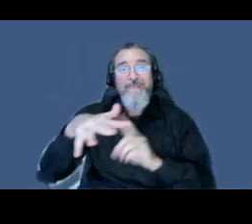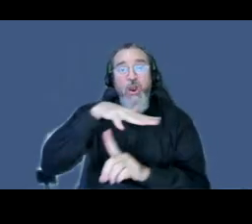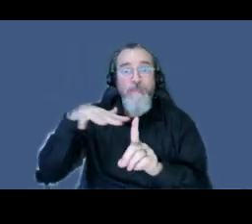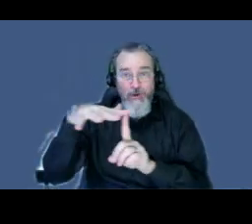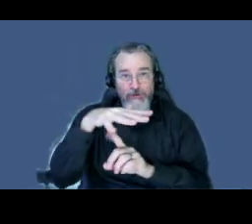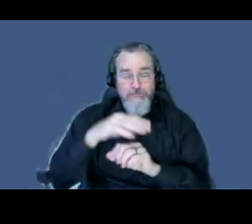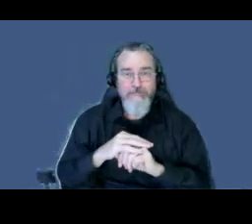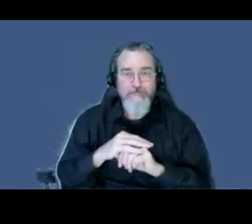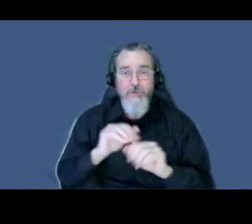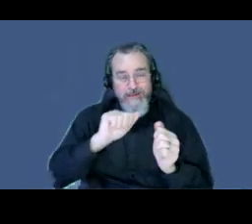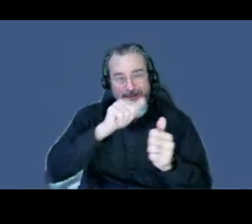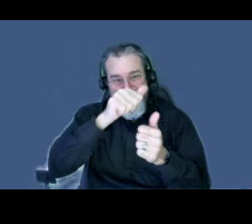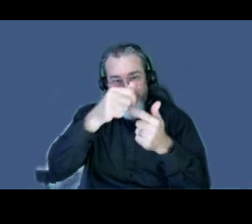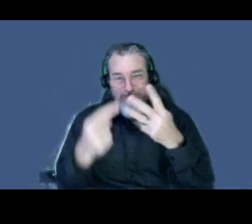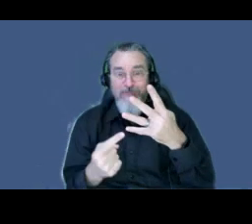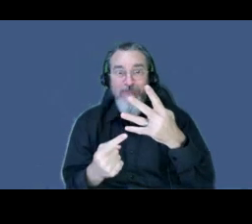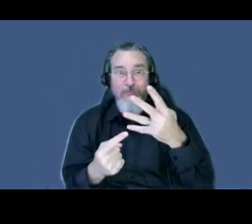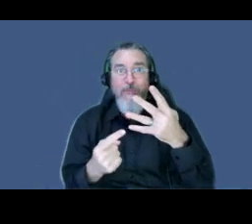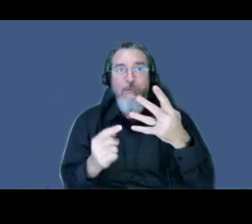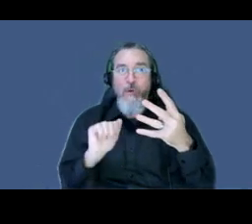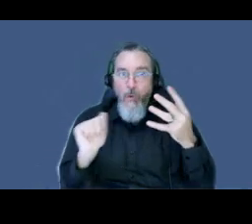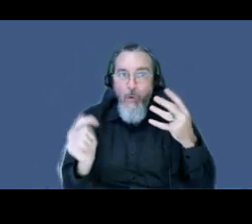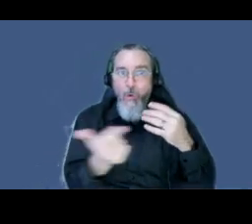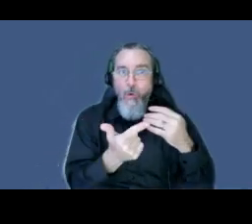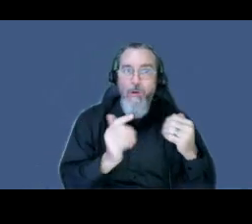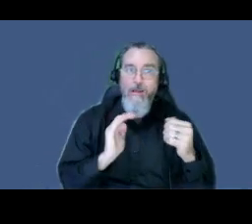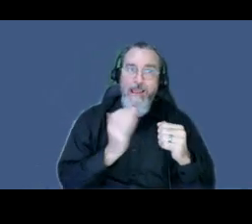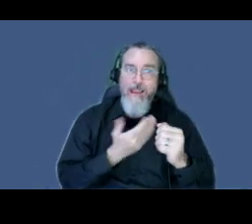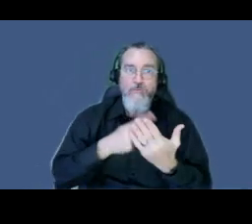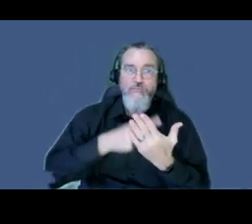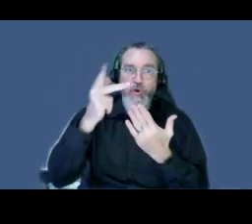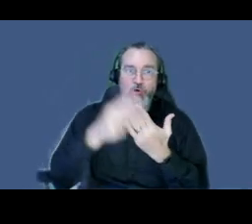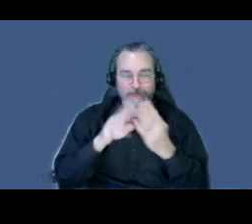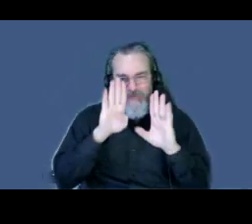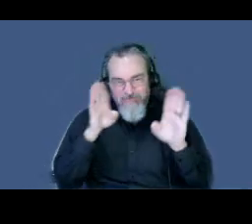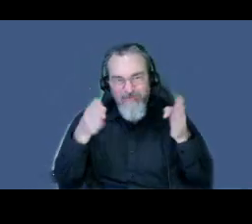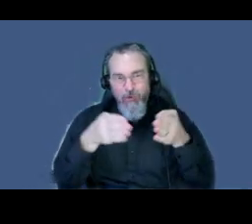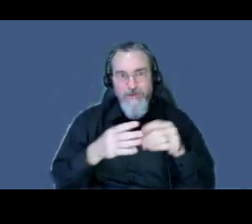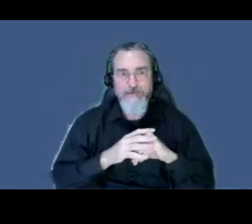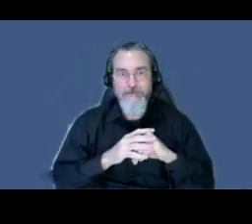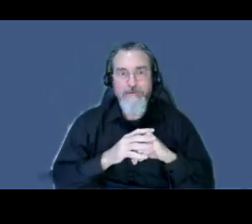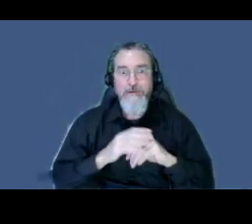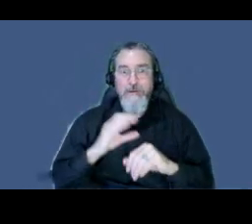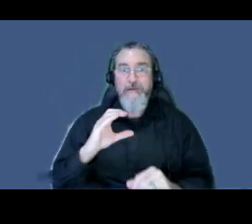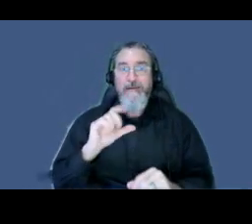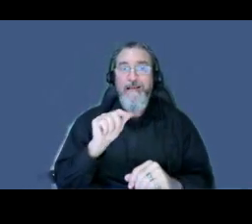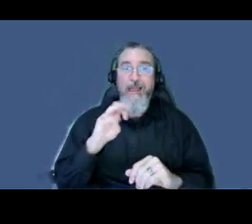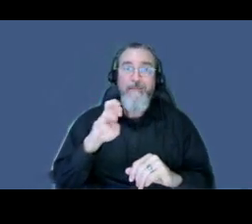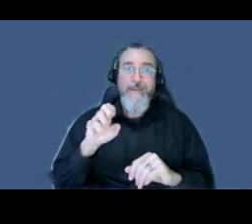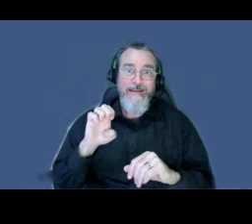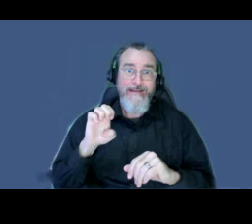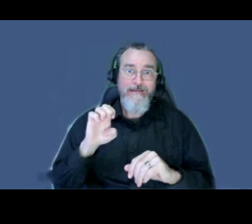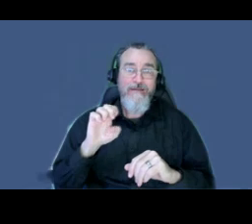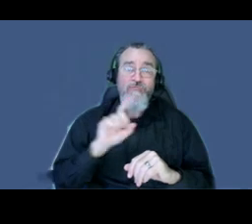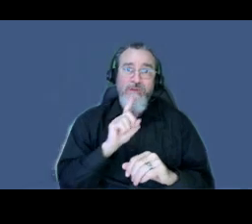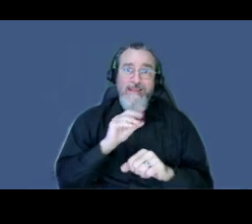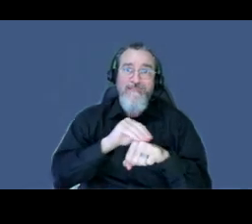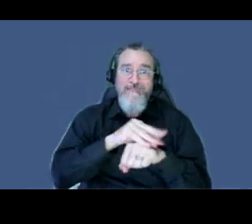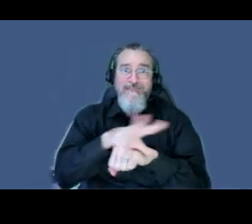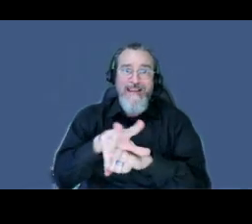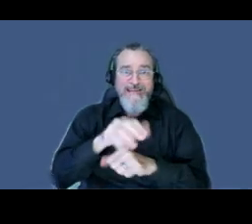towards those goals. And what is happening with the climate affects every one of those